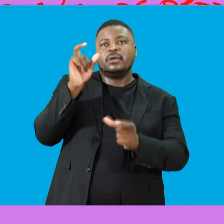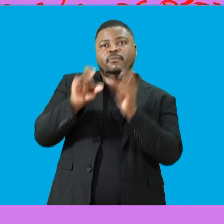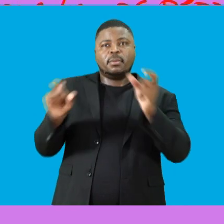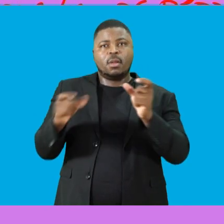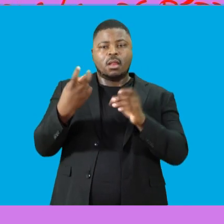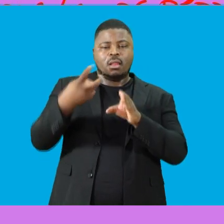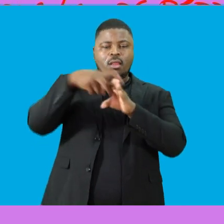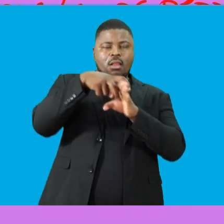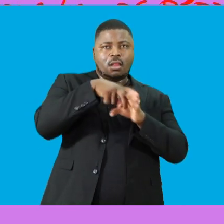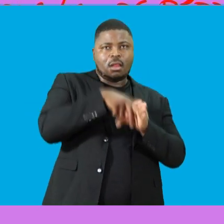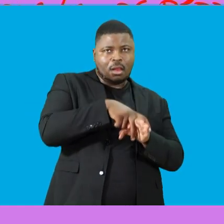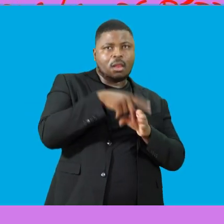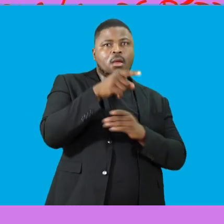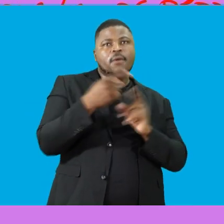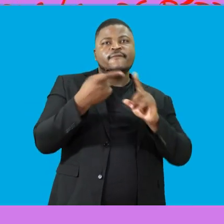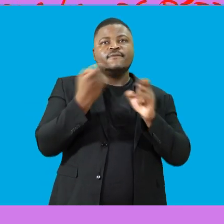of